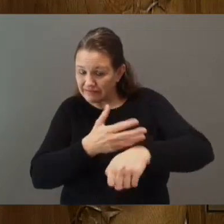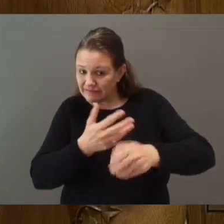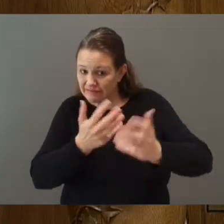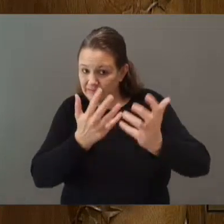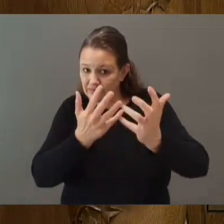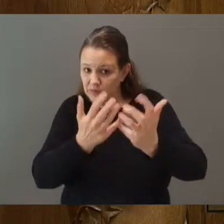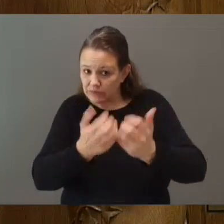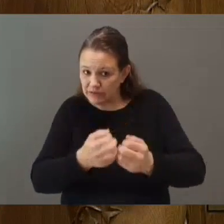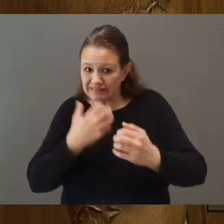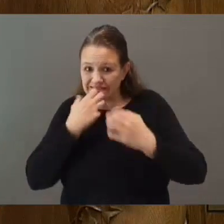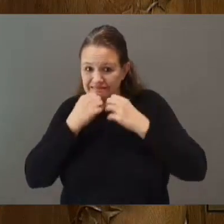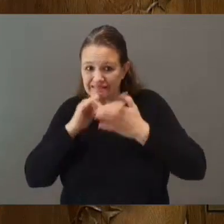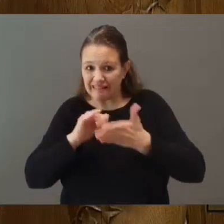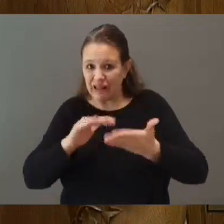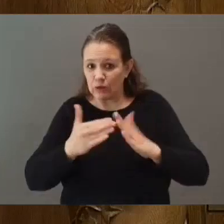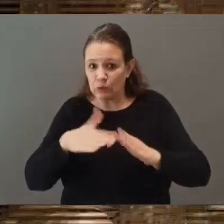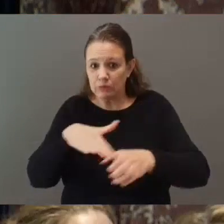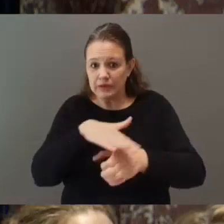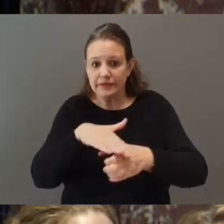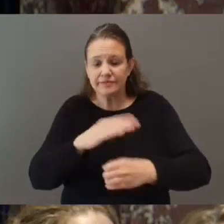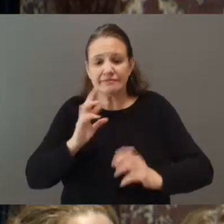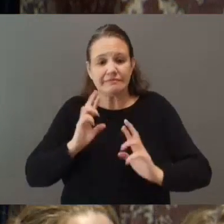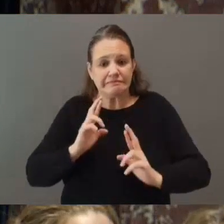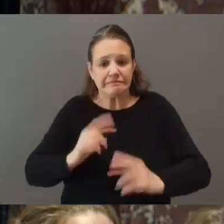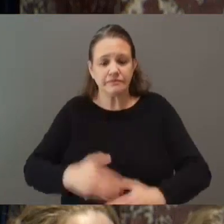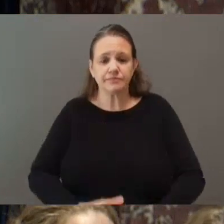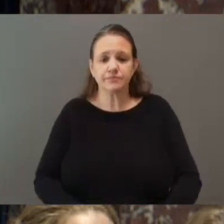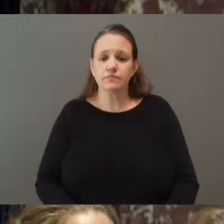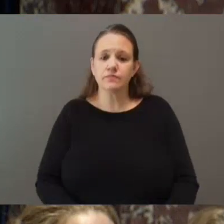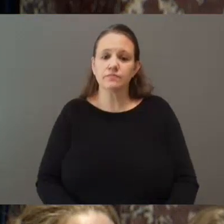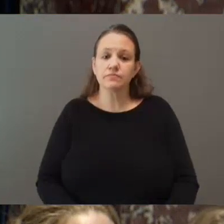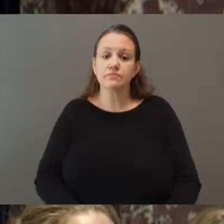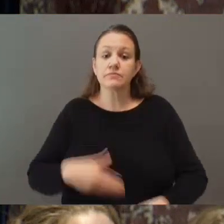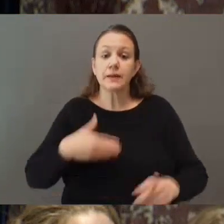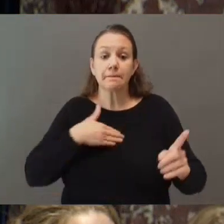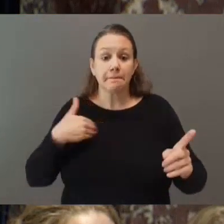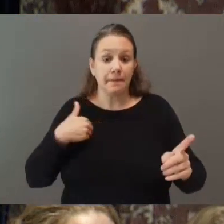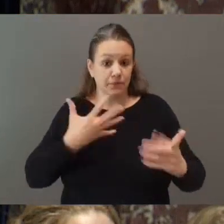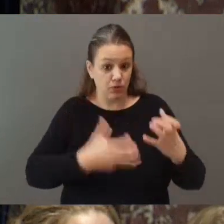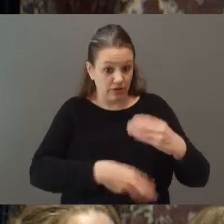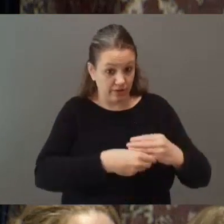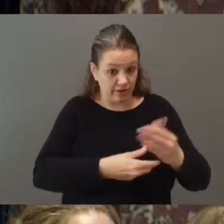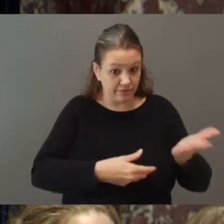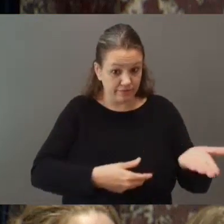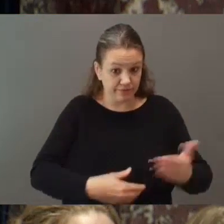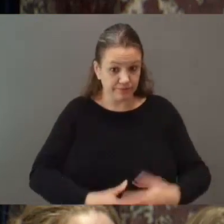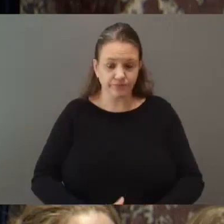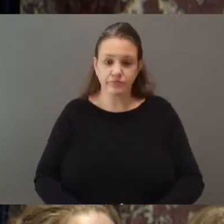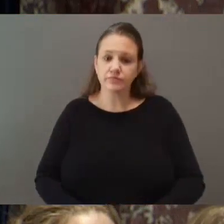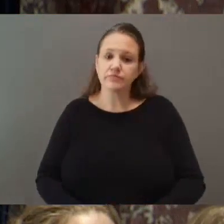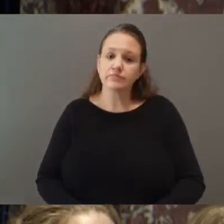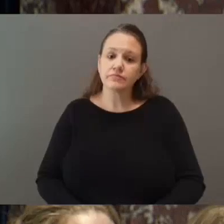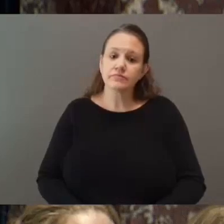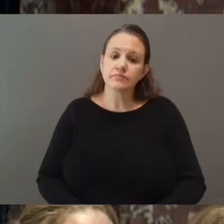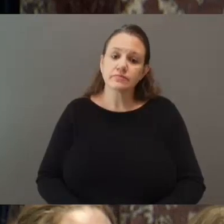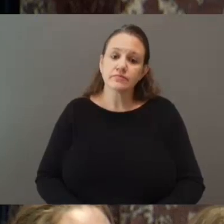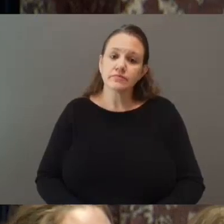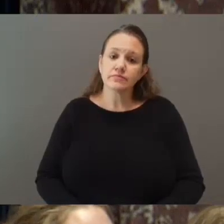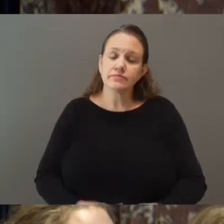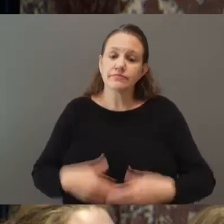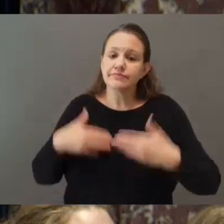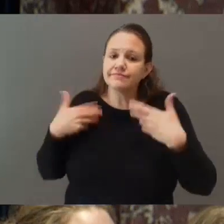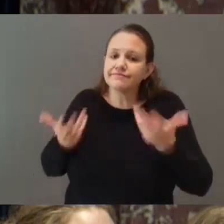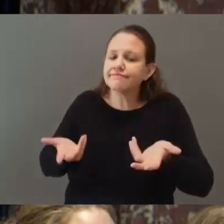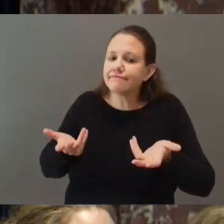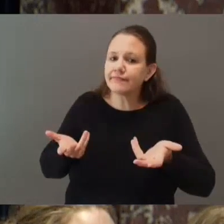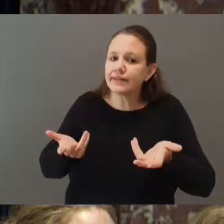Member supplemental. Thank you, Mr. Speaker. The challenge here is that the initial attack was not done properly.